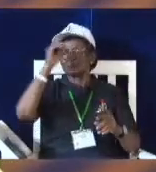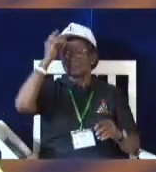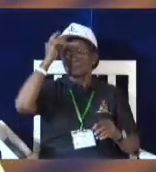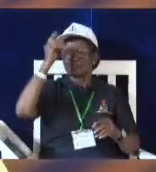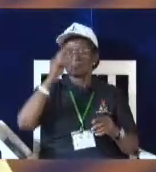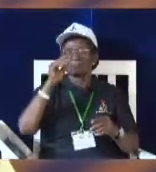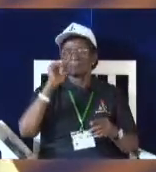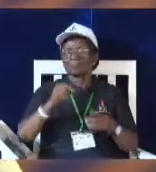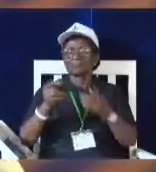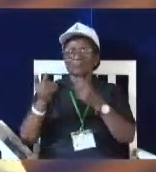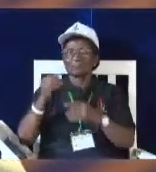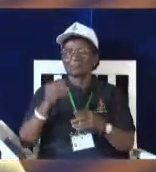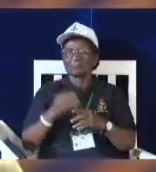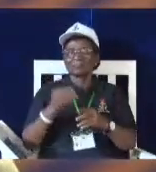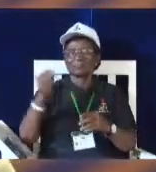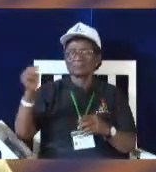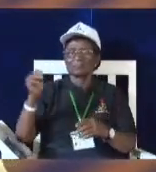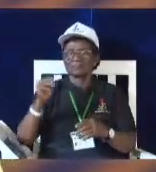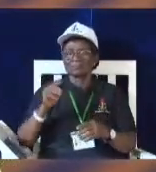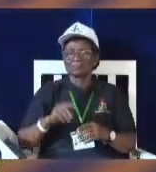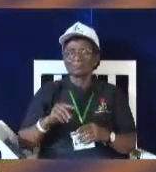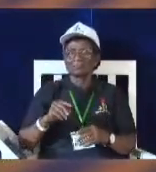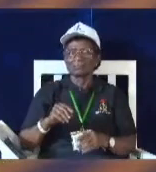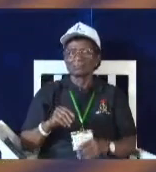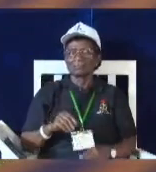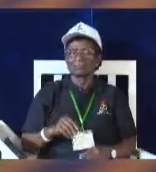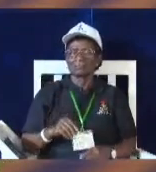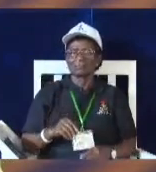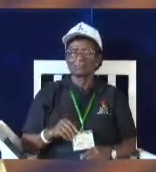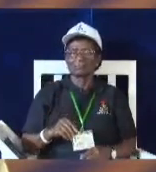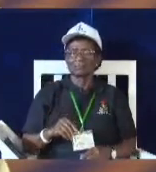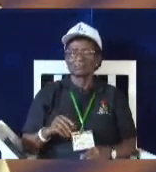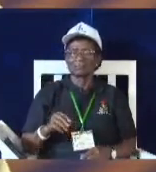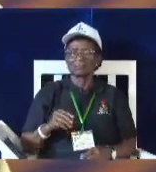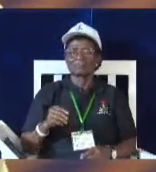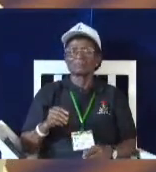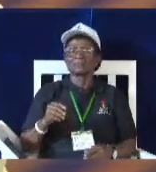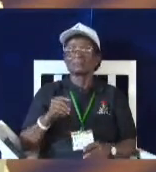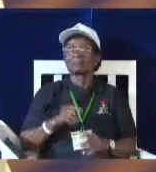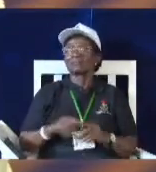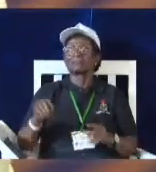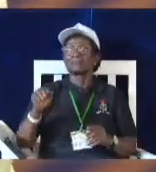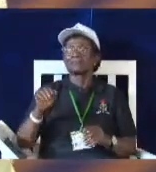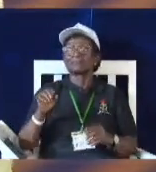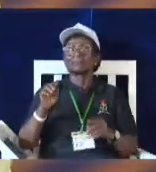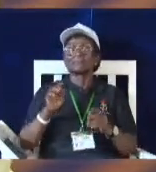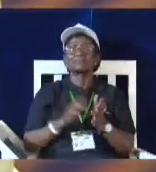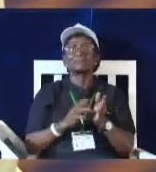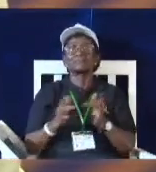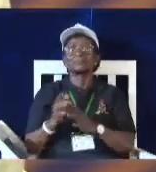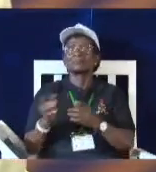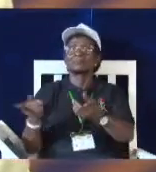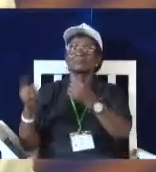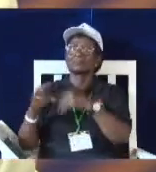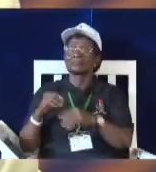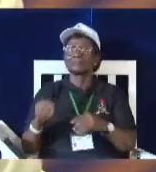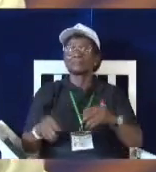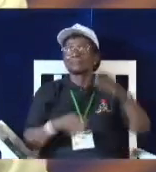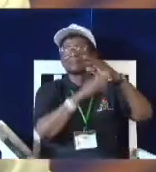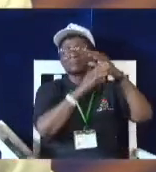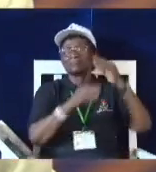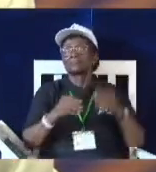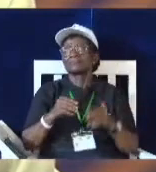the disciples, and they couldn't cast him out. But Jesus came and threw away the demon.